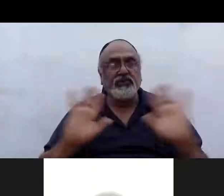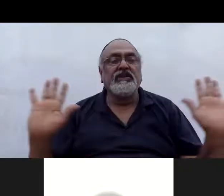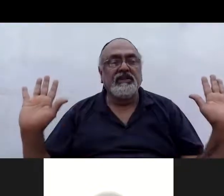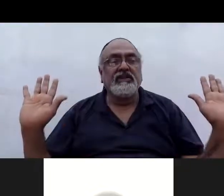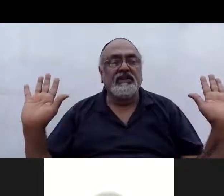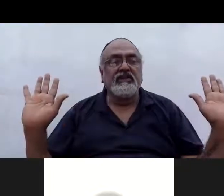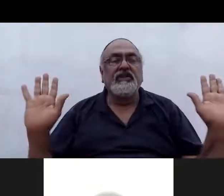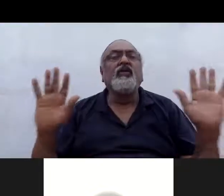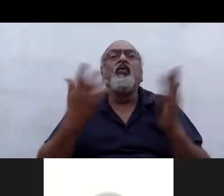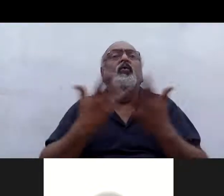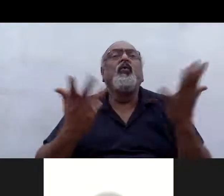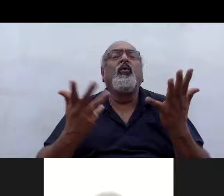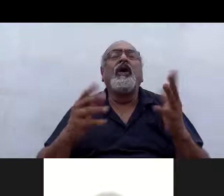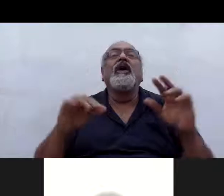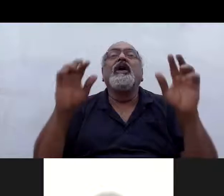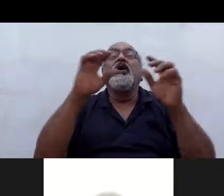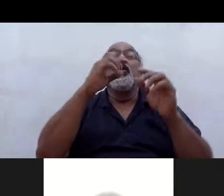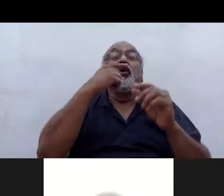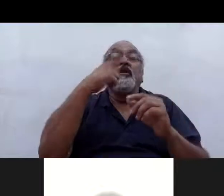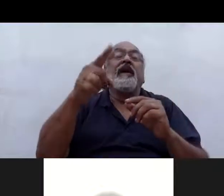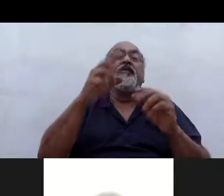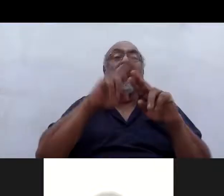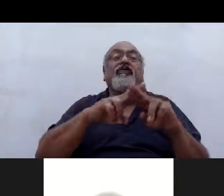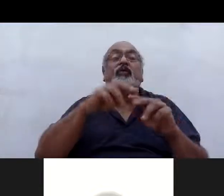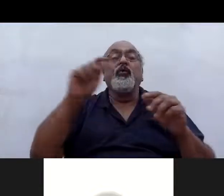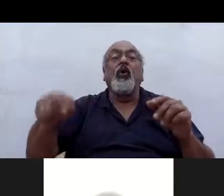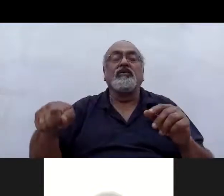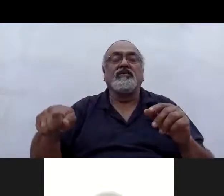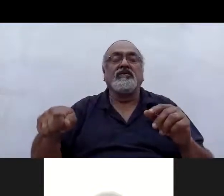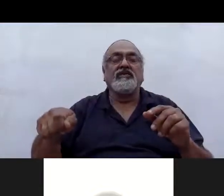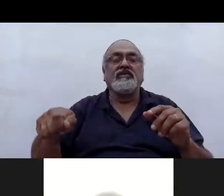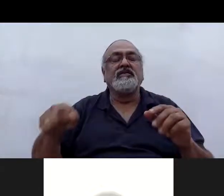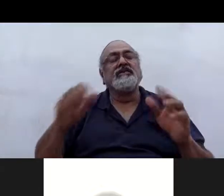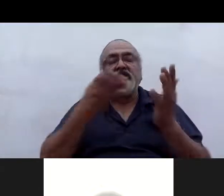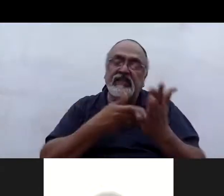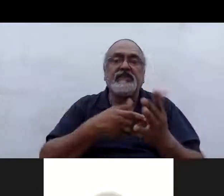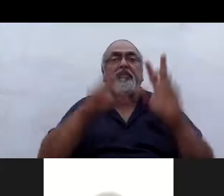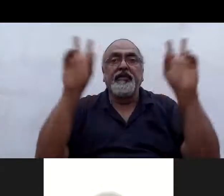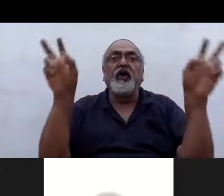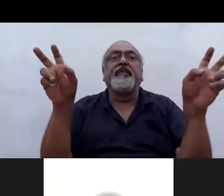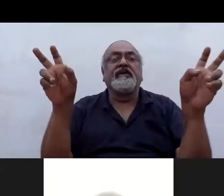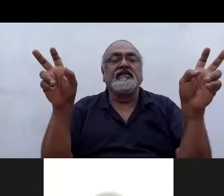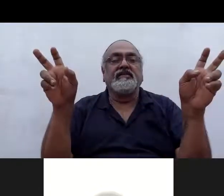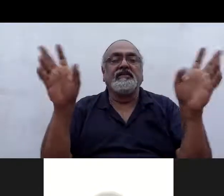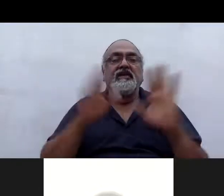the topic of the case is what? The topic of the case is contempt of court. Kunal Kamra has committed contempt by